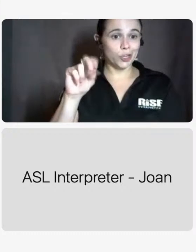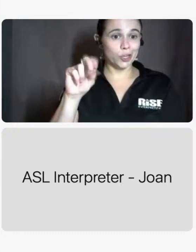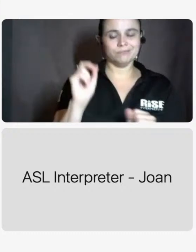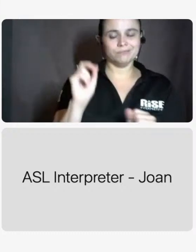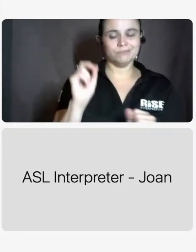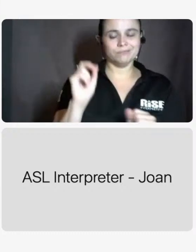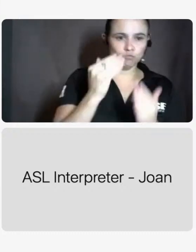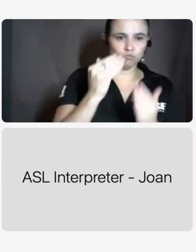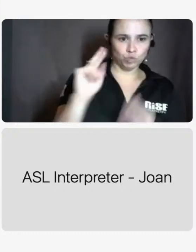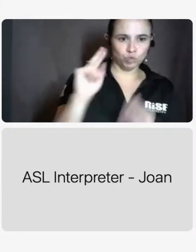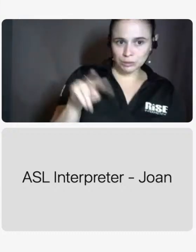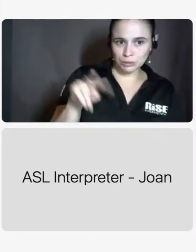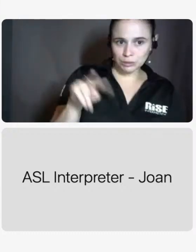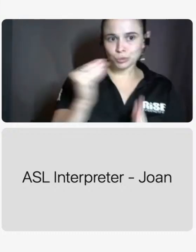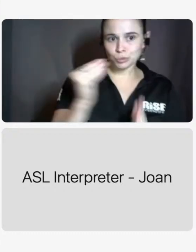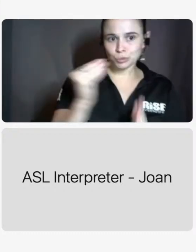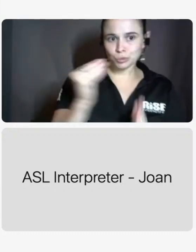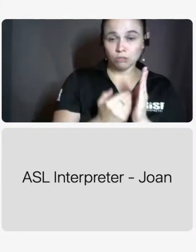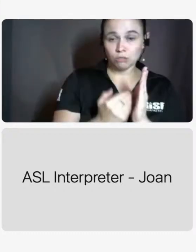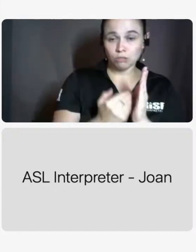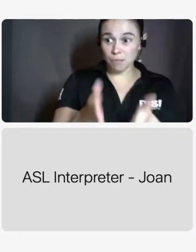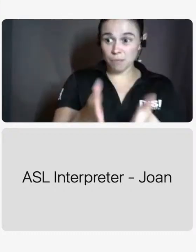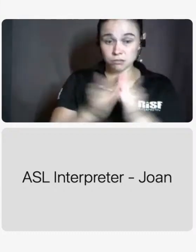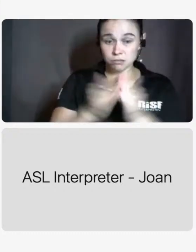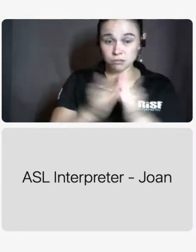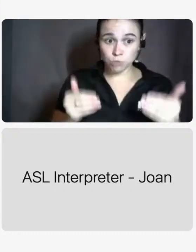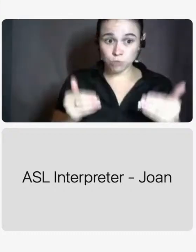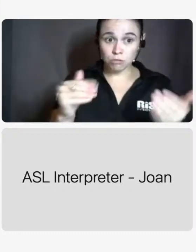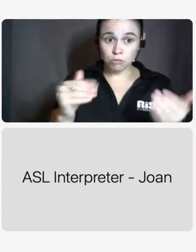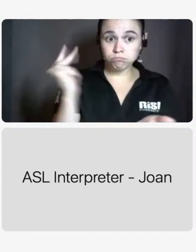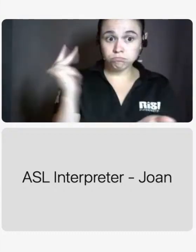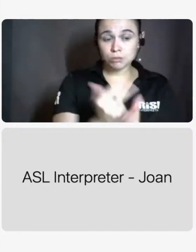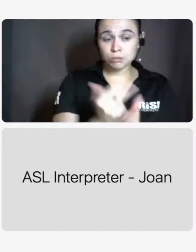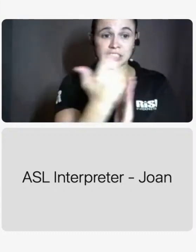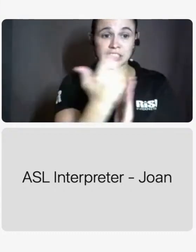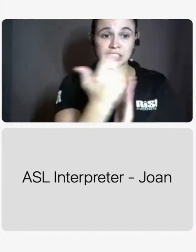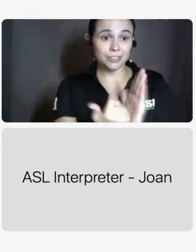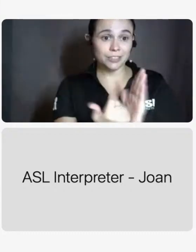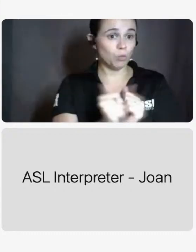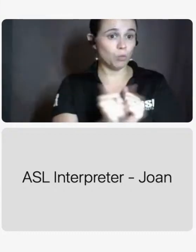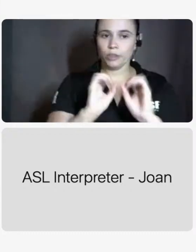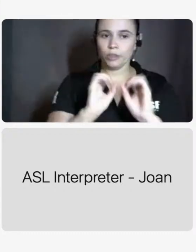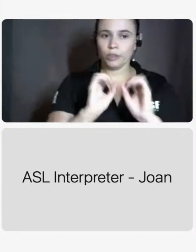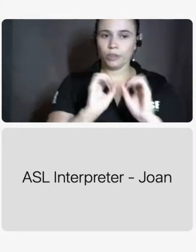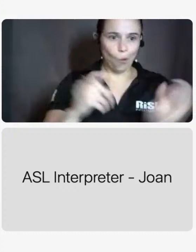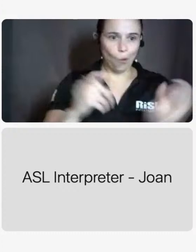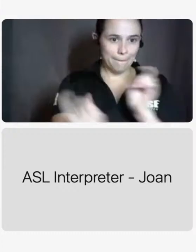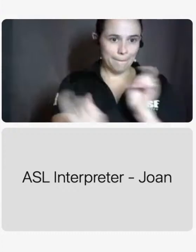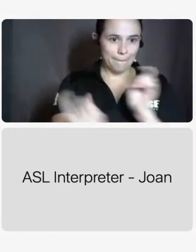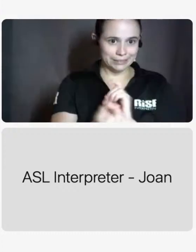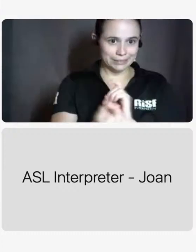motion to adopt the agenda with no amendments to the agenda. So moved.